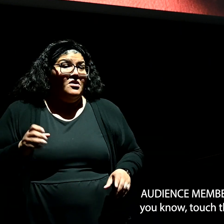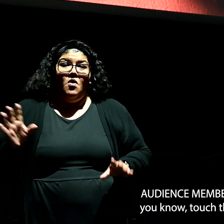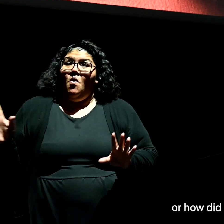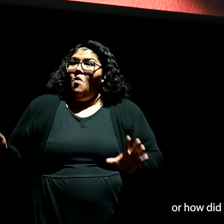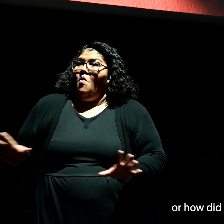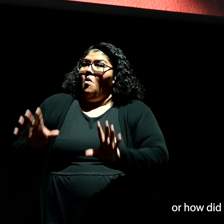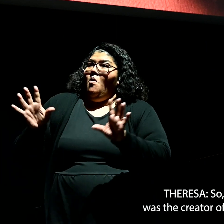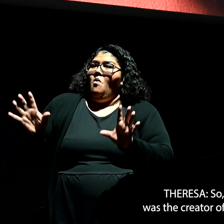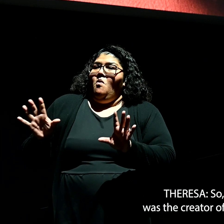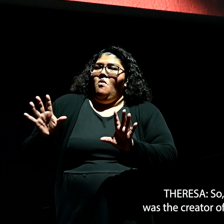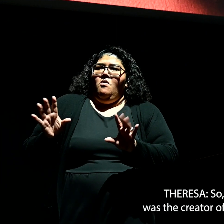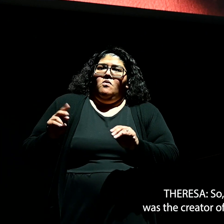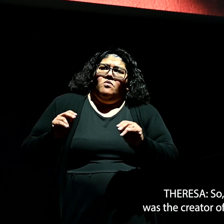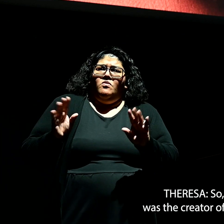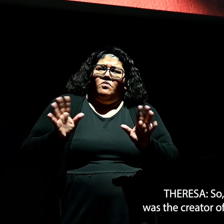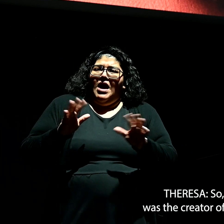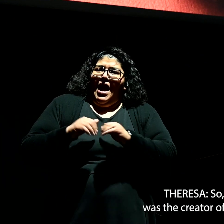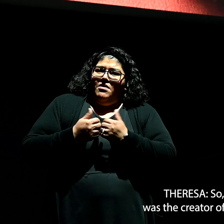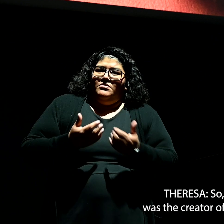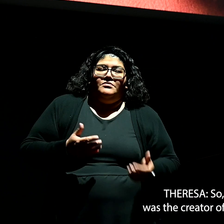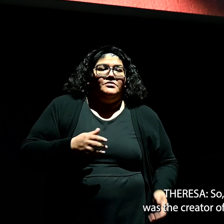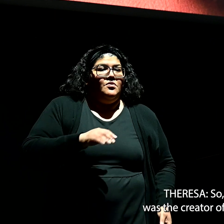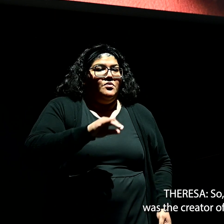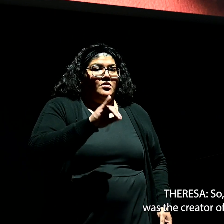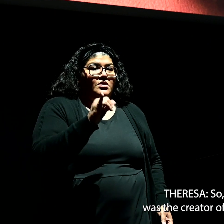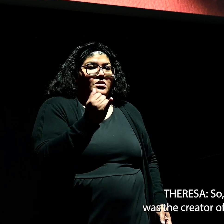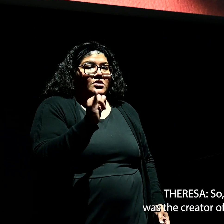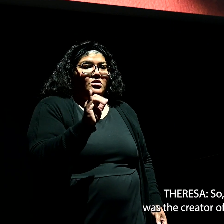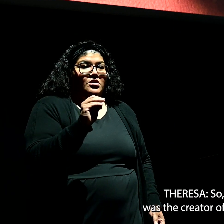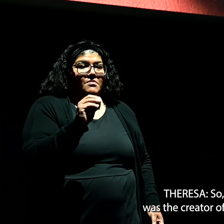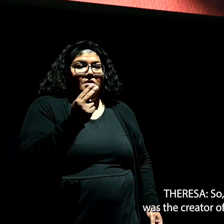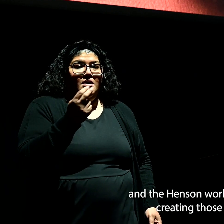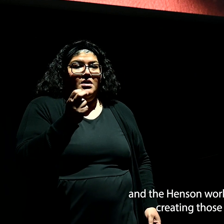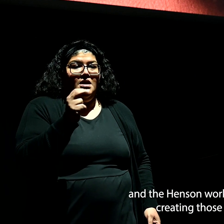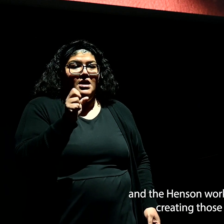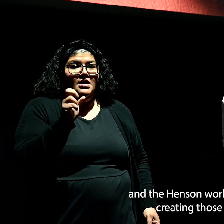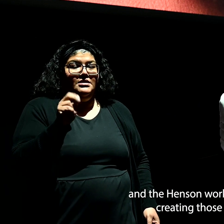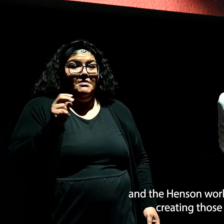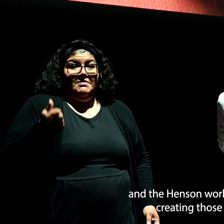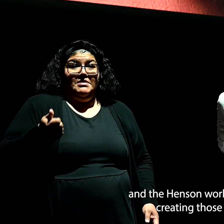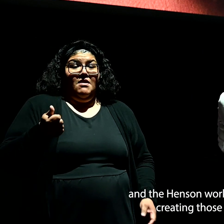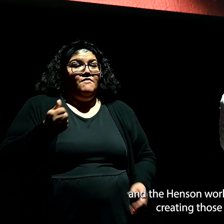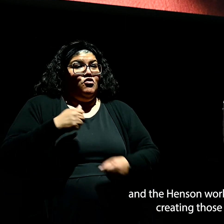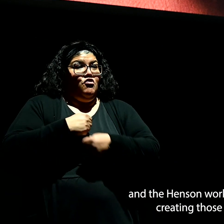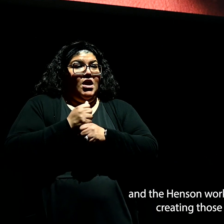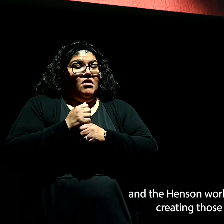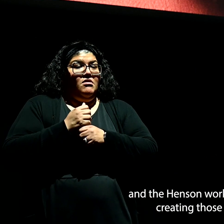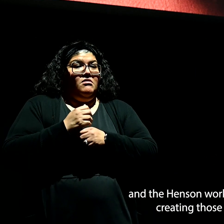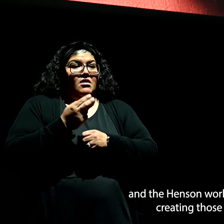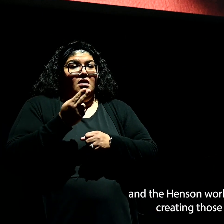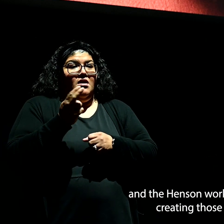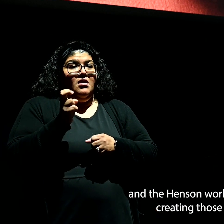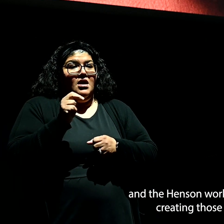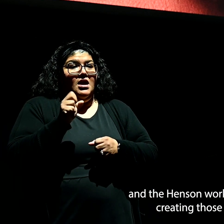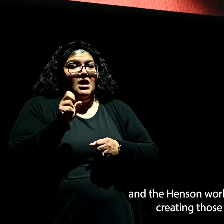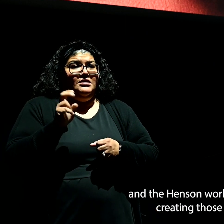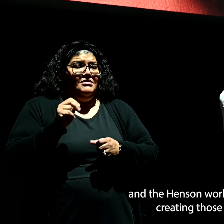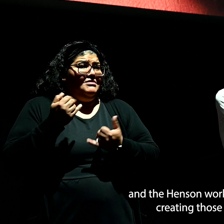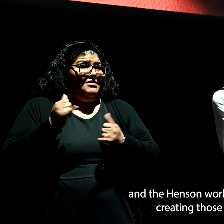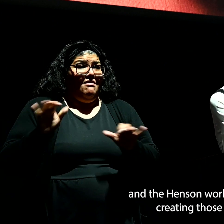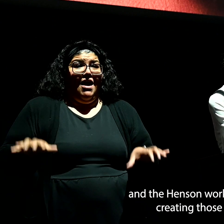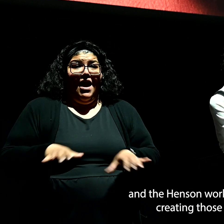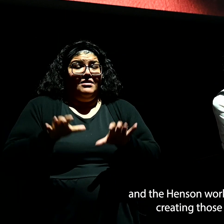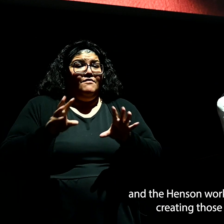at all? Is it too? How does that So work? Jim Henson was the creator of all the Muppets, and the Henson Workshop is still